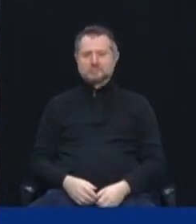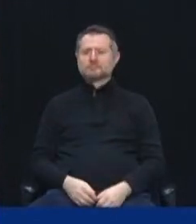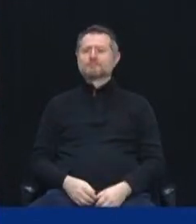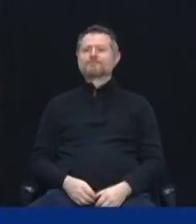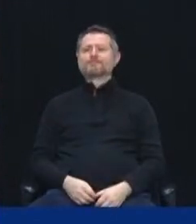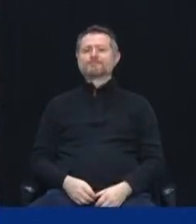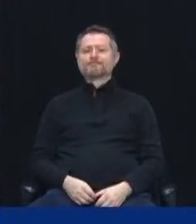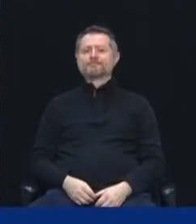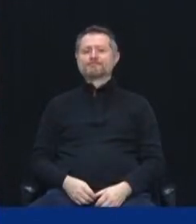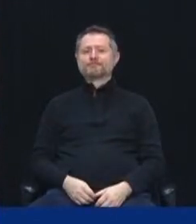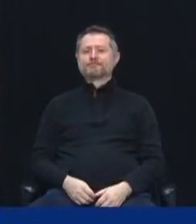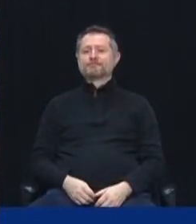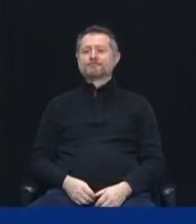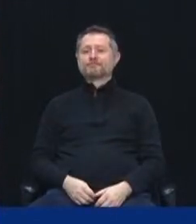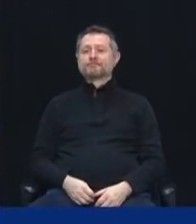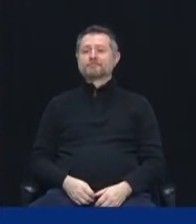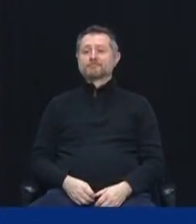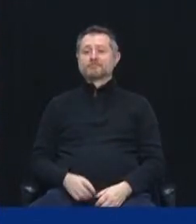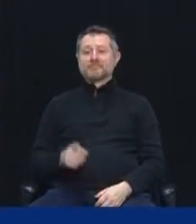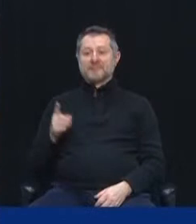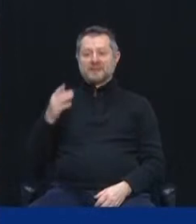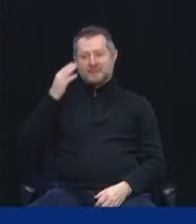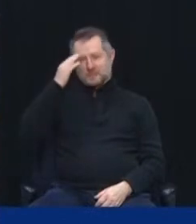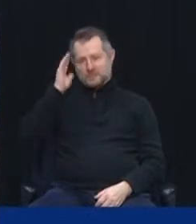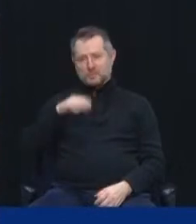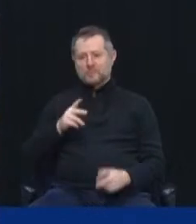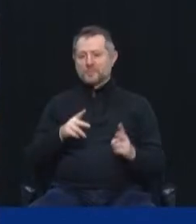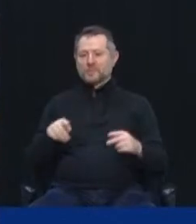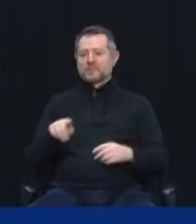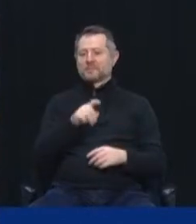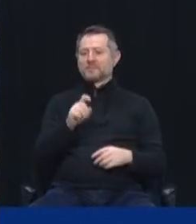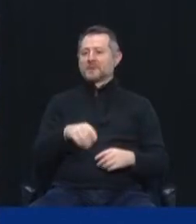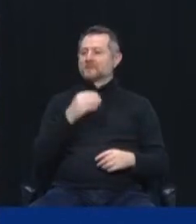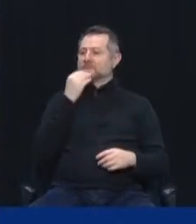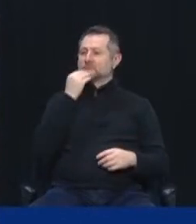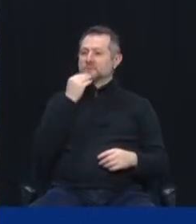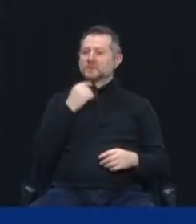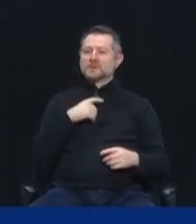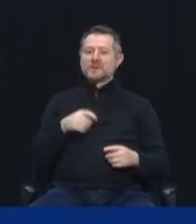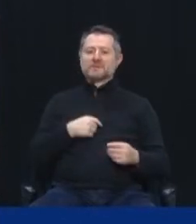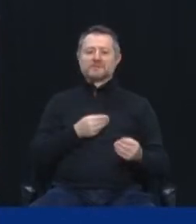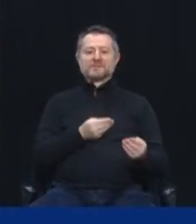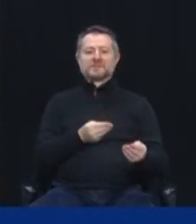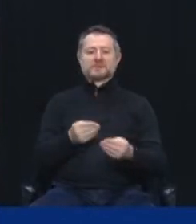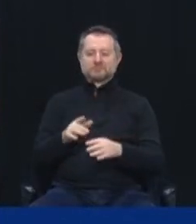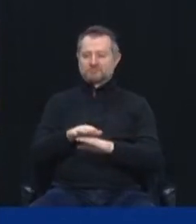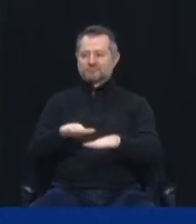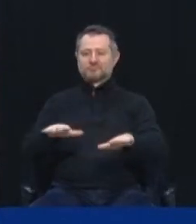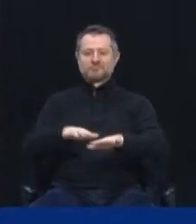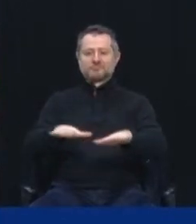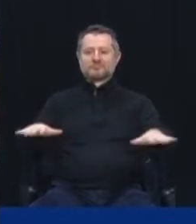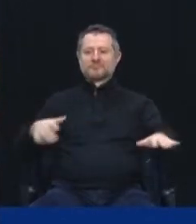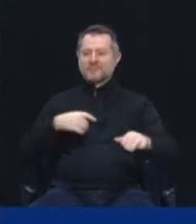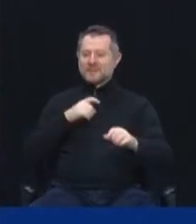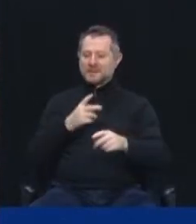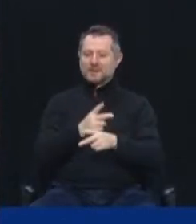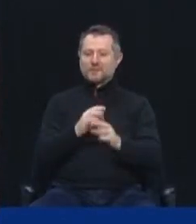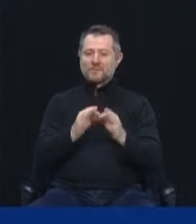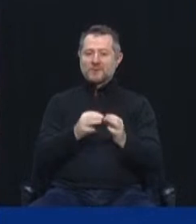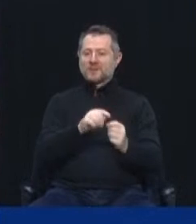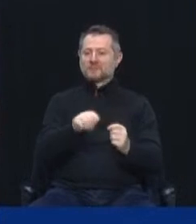What could I do? People had to eat. They had to feed their children. They had to feed their families. To